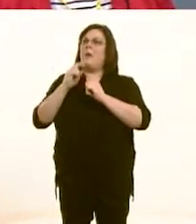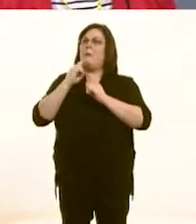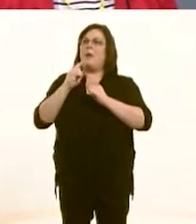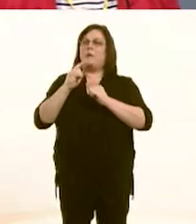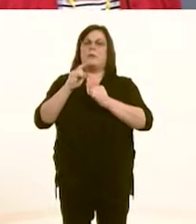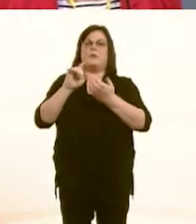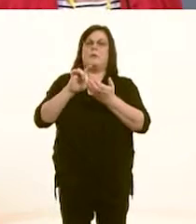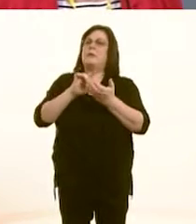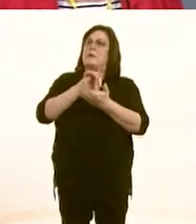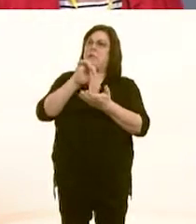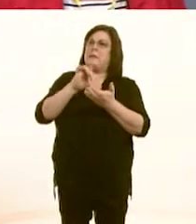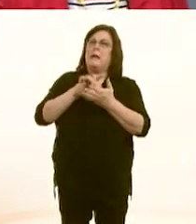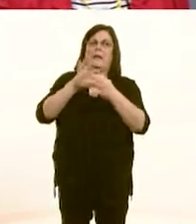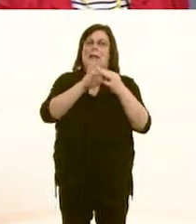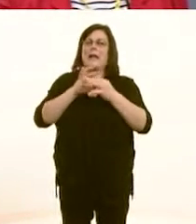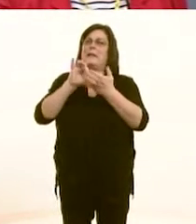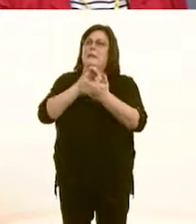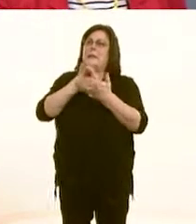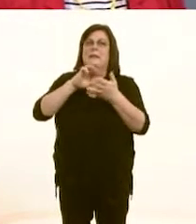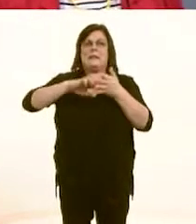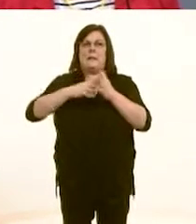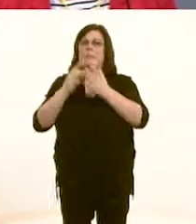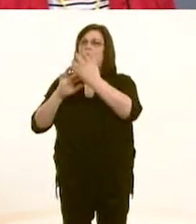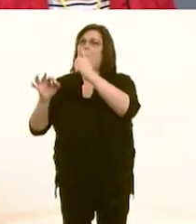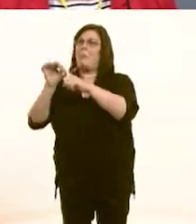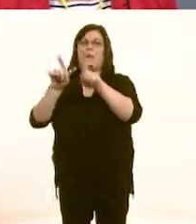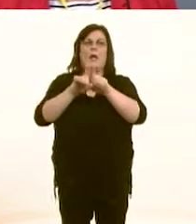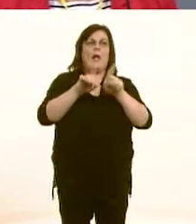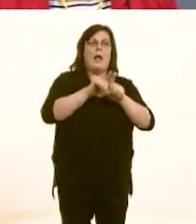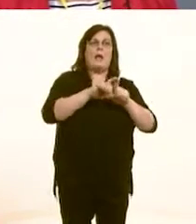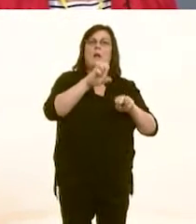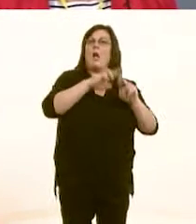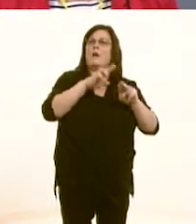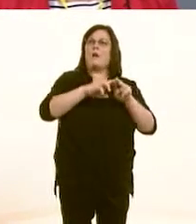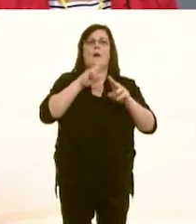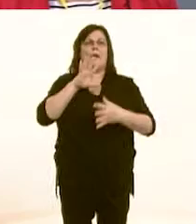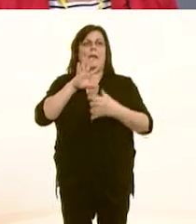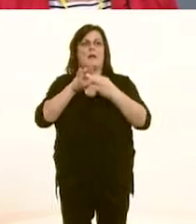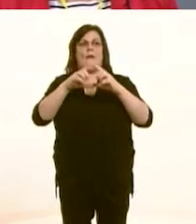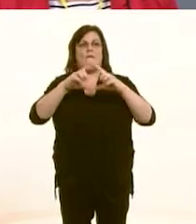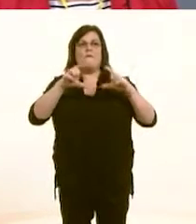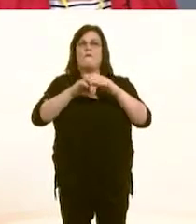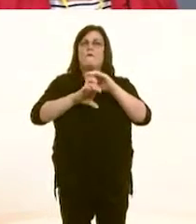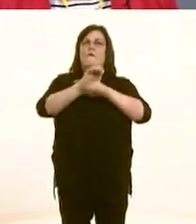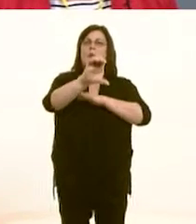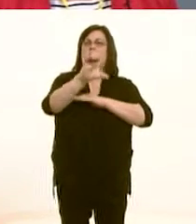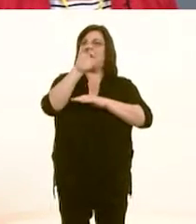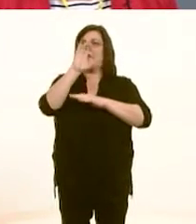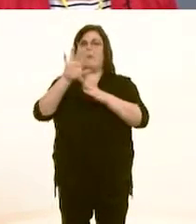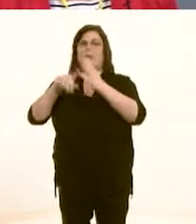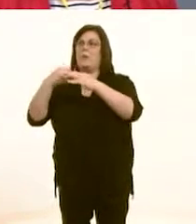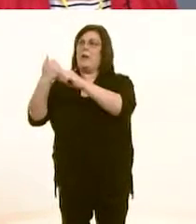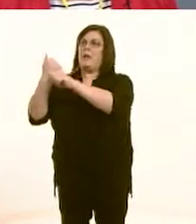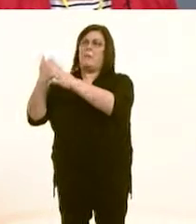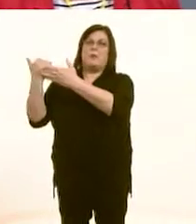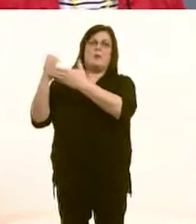Newport and Cardiff. Key element, of course, are the connection vouchers provided financial support from the United Kingdom Government. But in terms